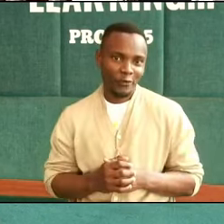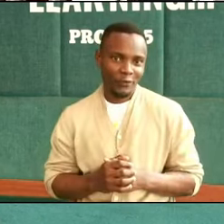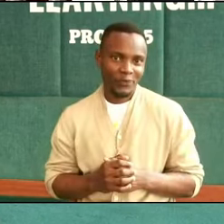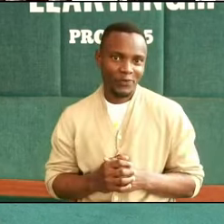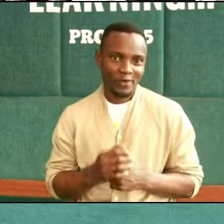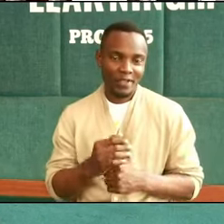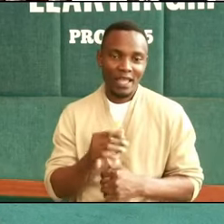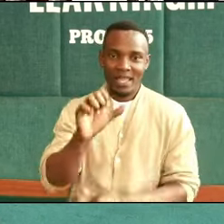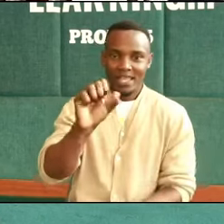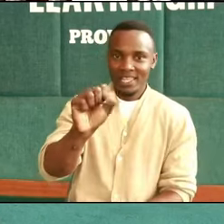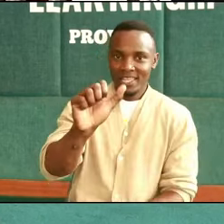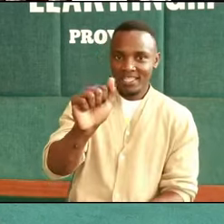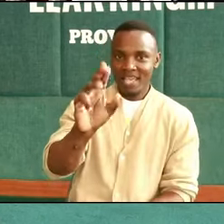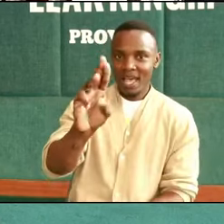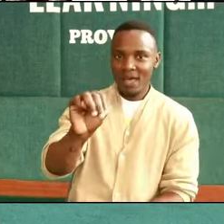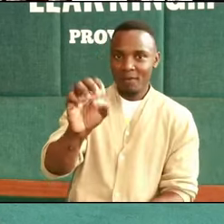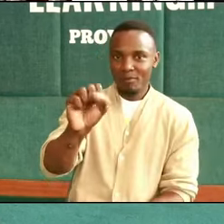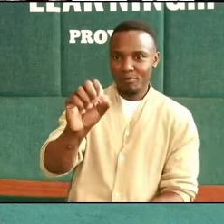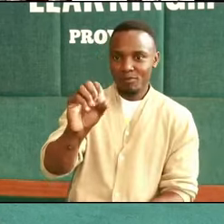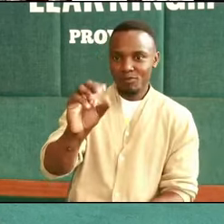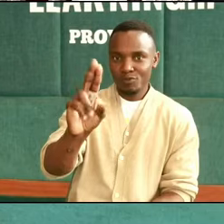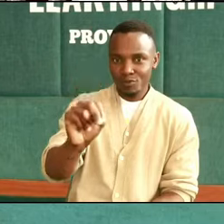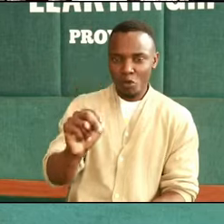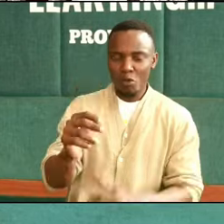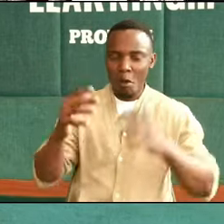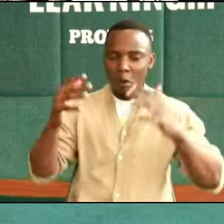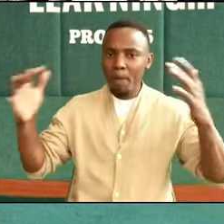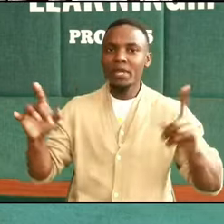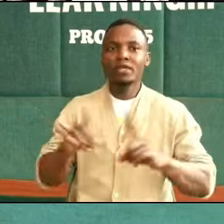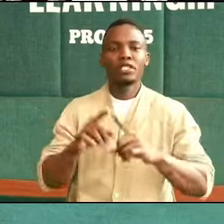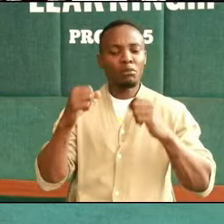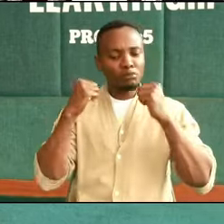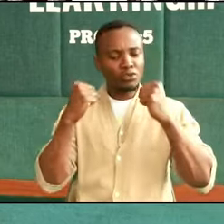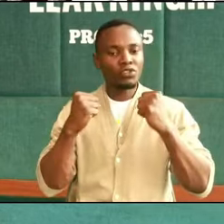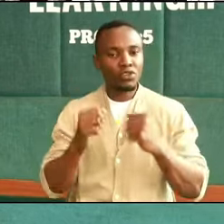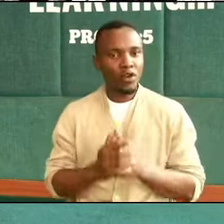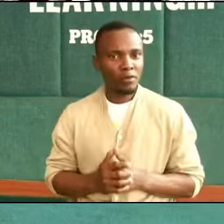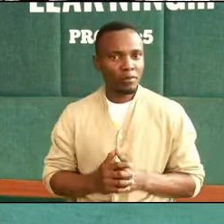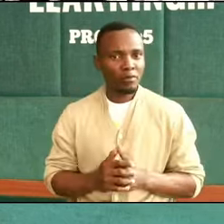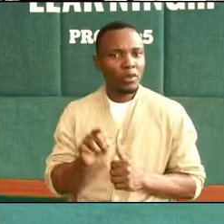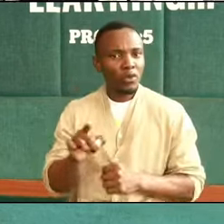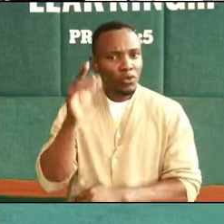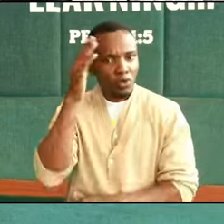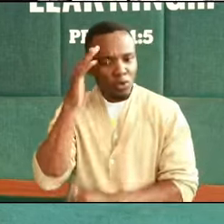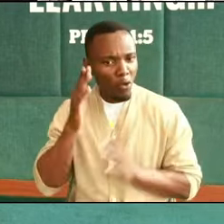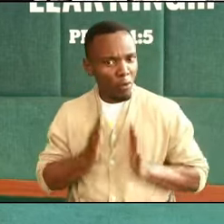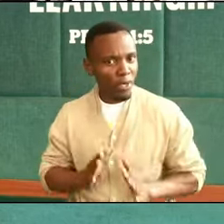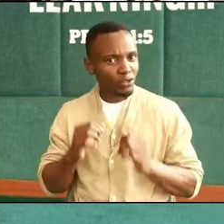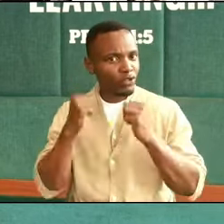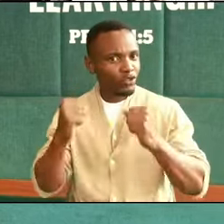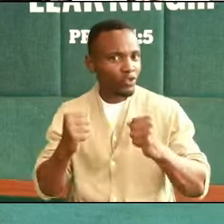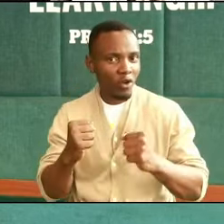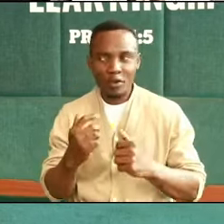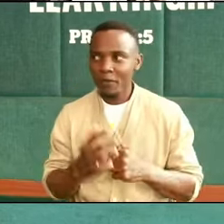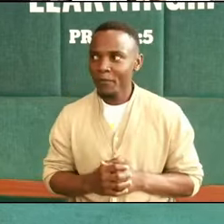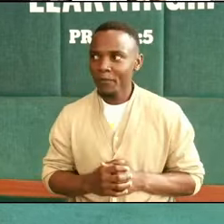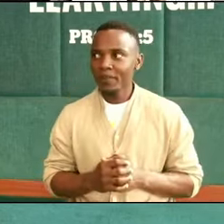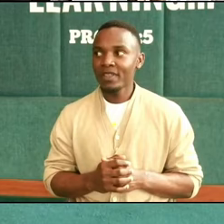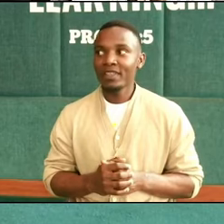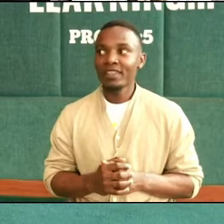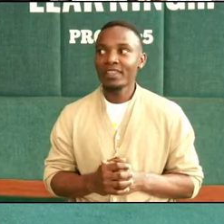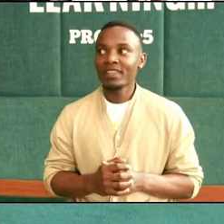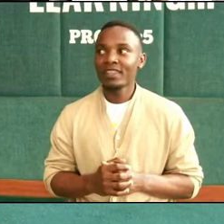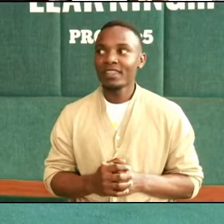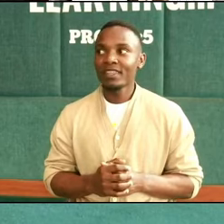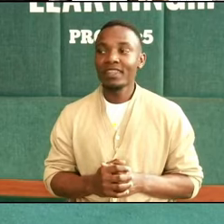Strong. Samson was big and who else do we know is strong? Who else do we know who's strong? The